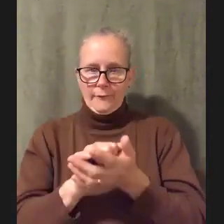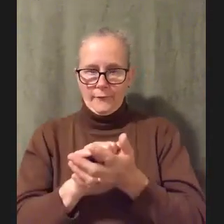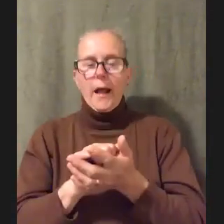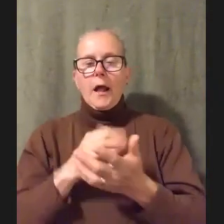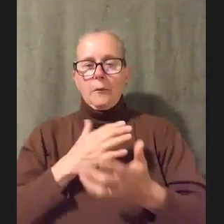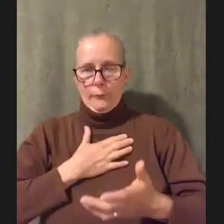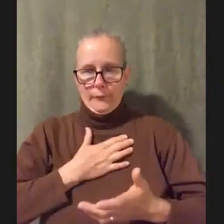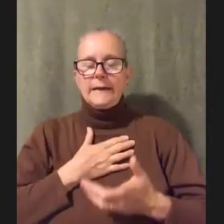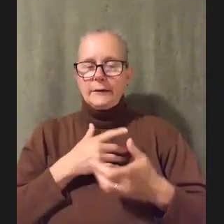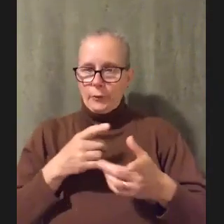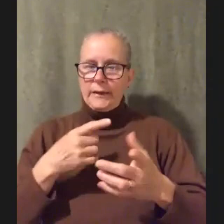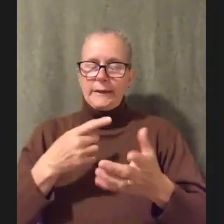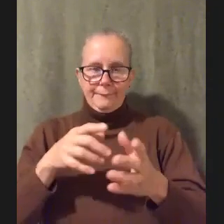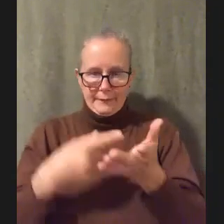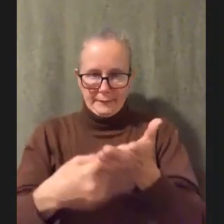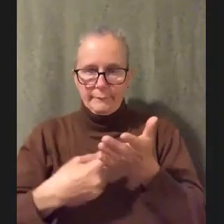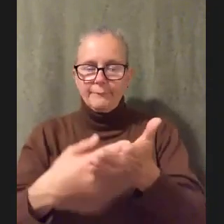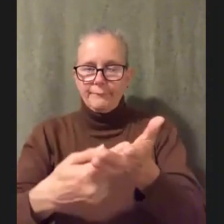again.